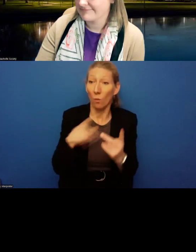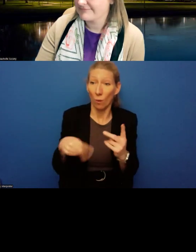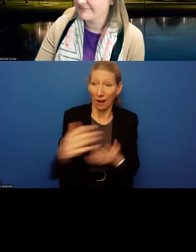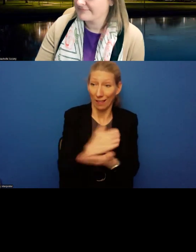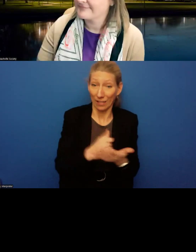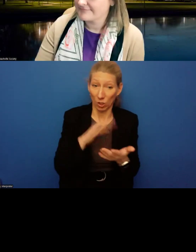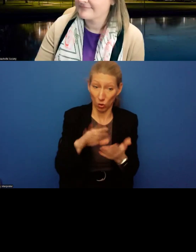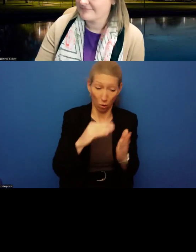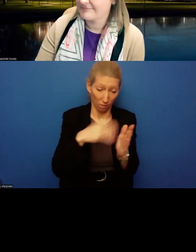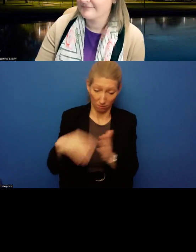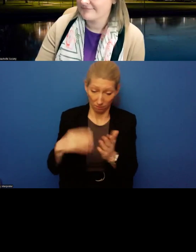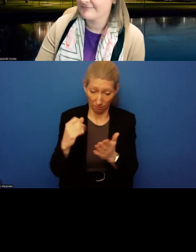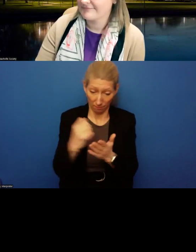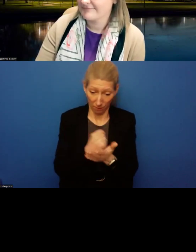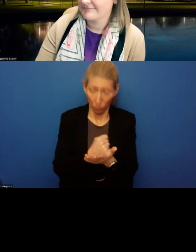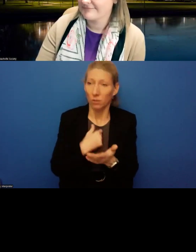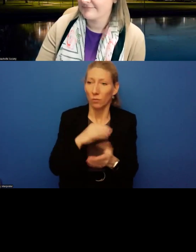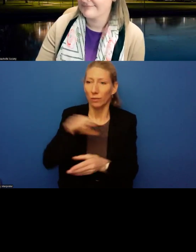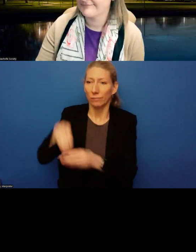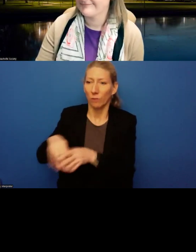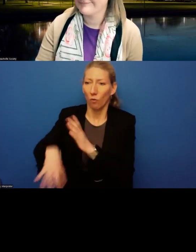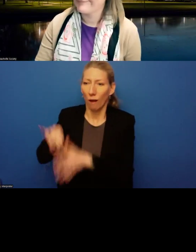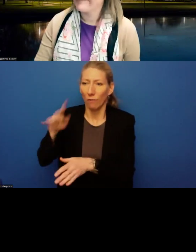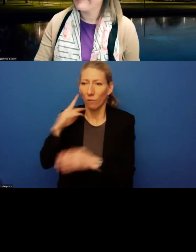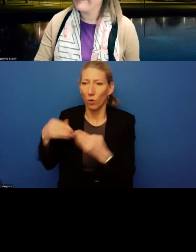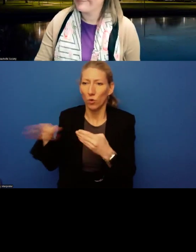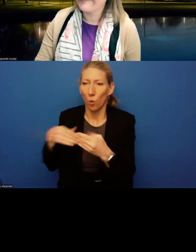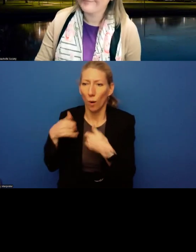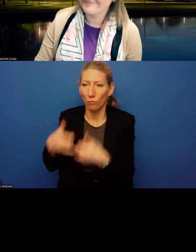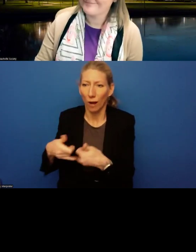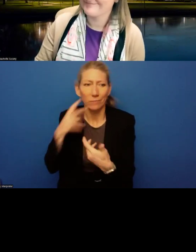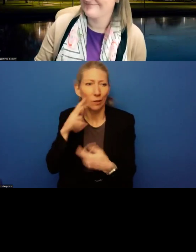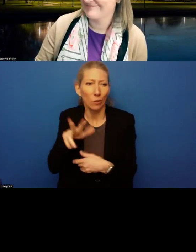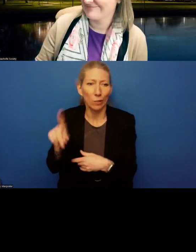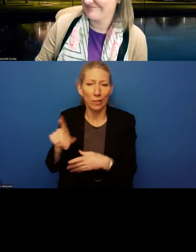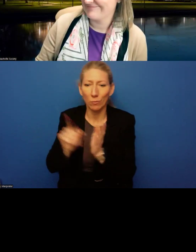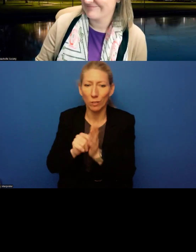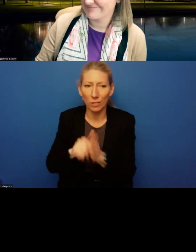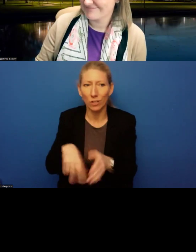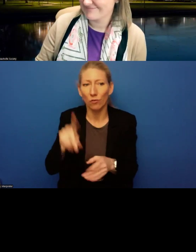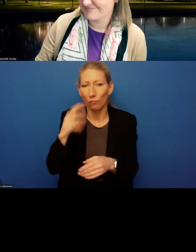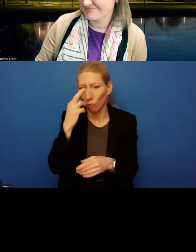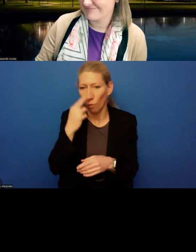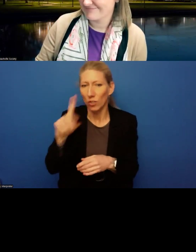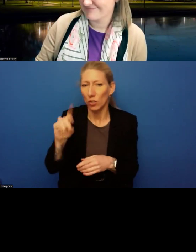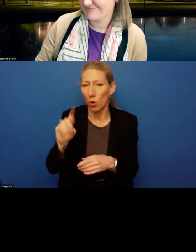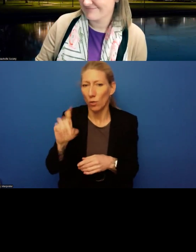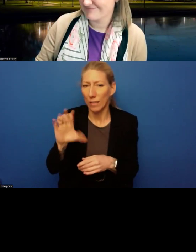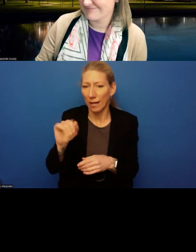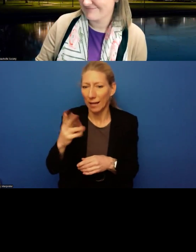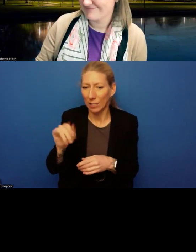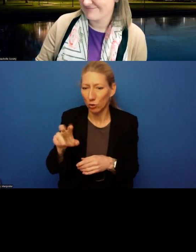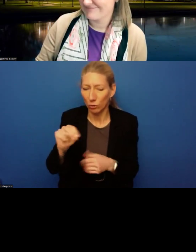them into a raffle for door prizes, such as a 3D printed Roman dodecahedron, Nat